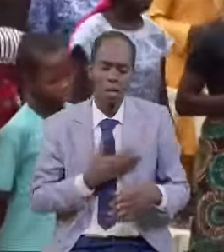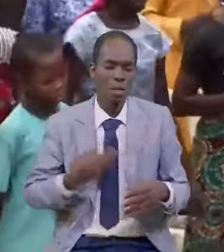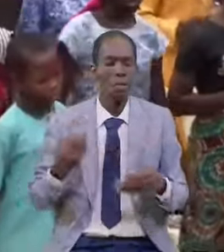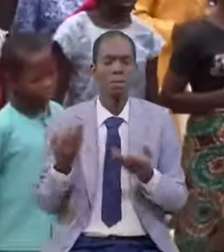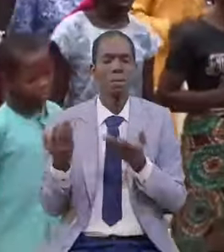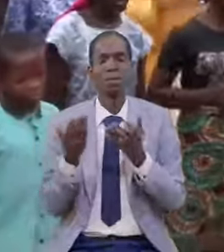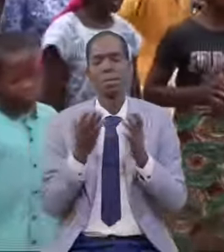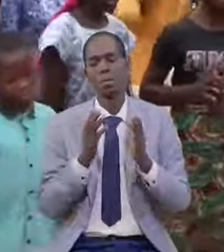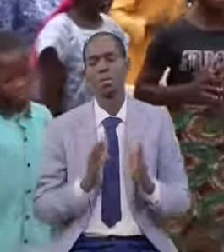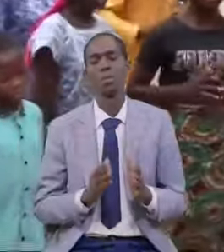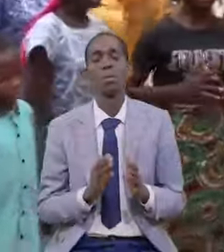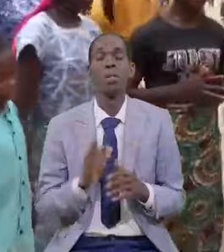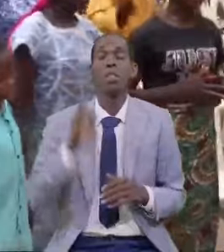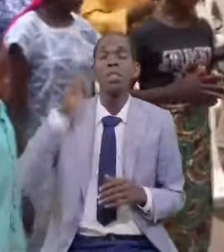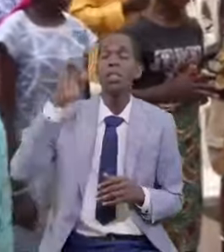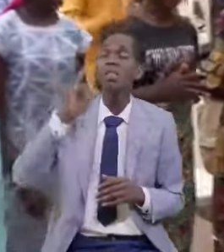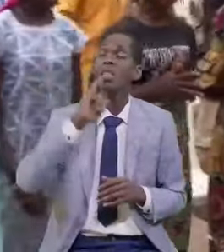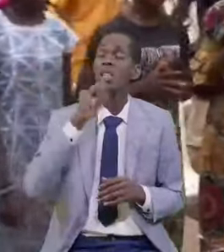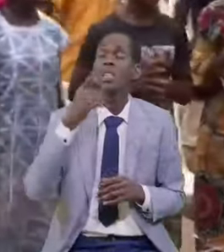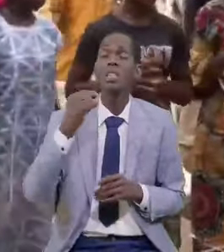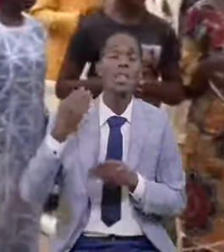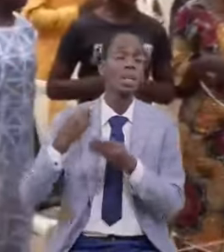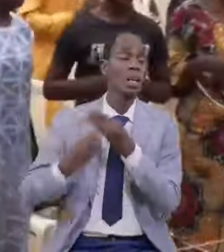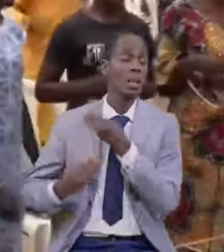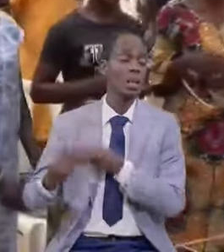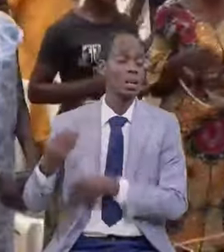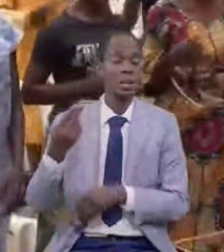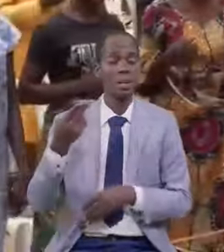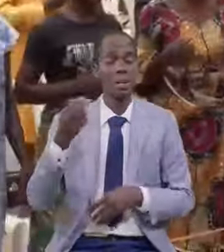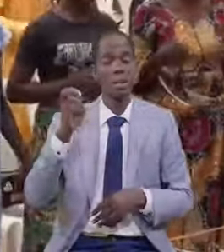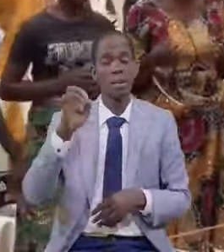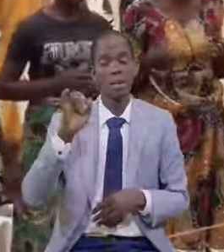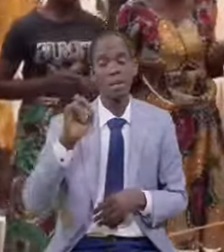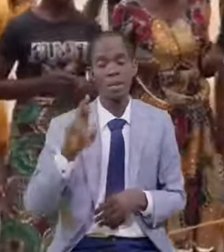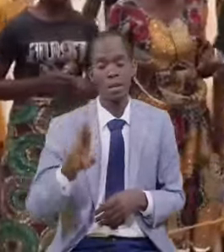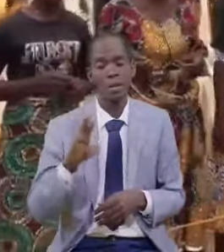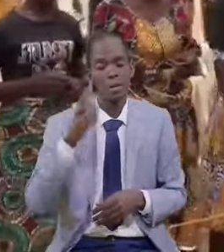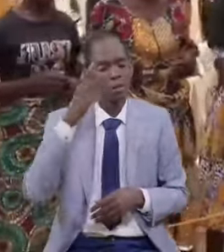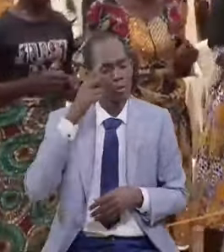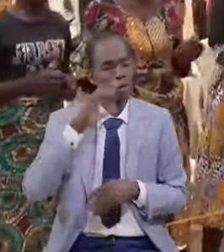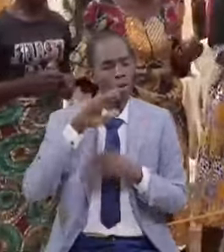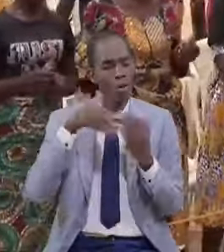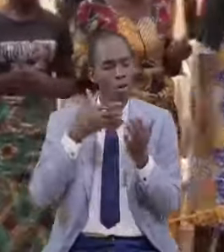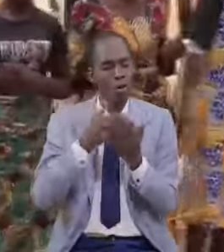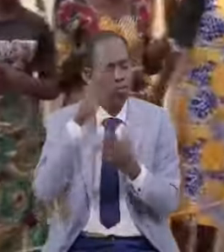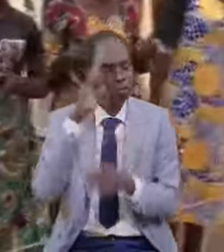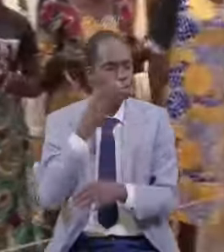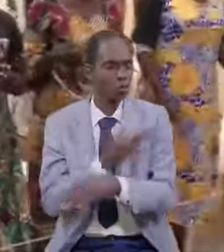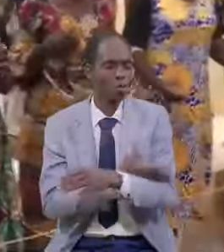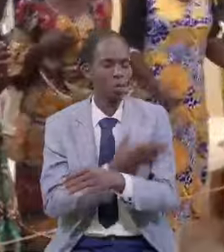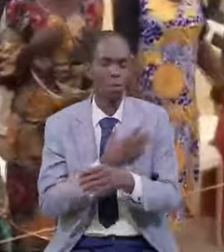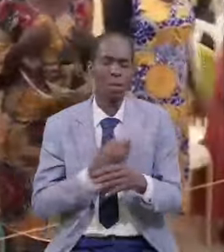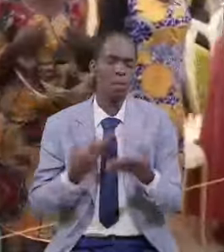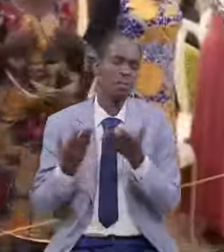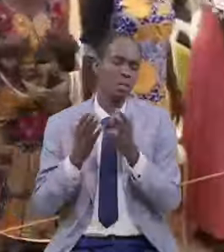for All Sons and servant who are the sons and servants remember as many as are led by the spirit of